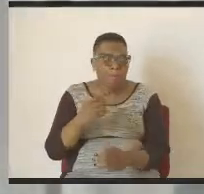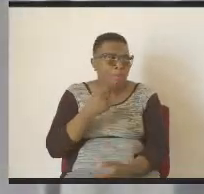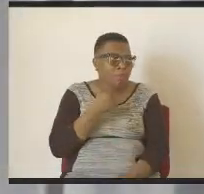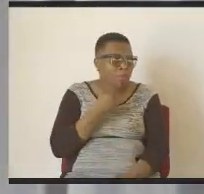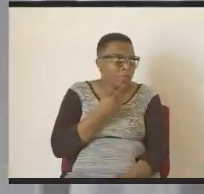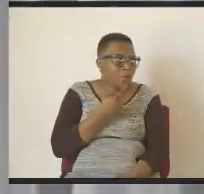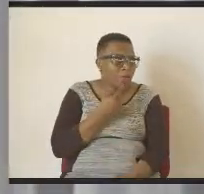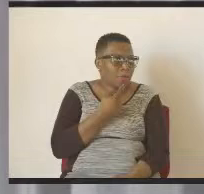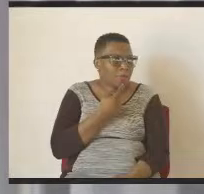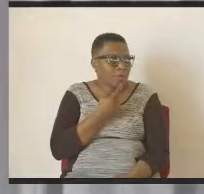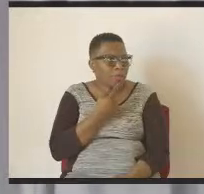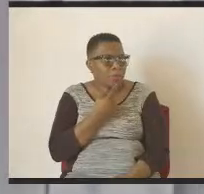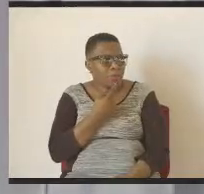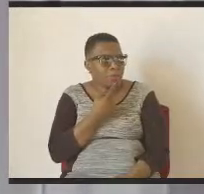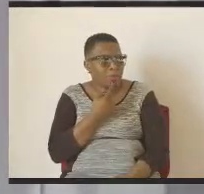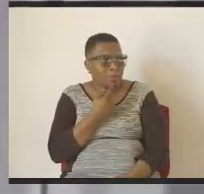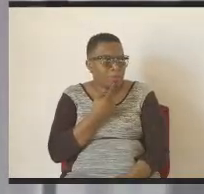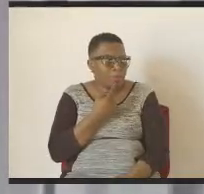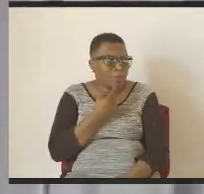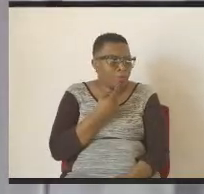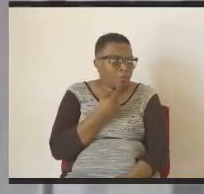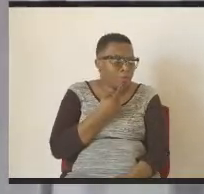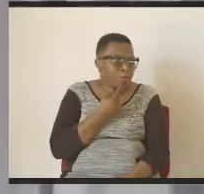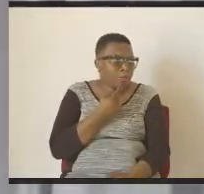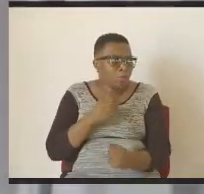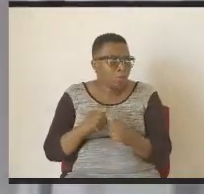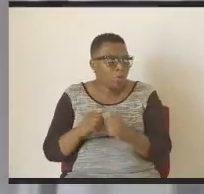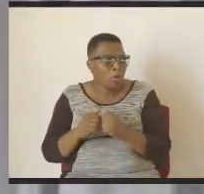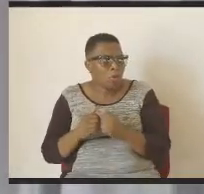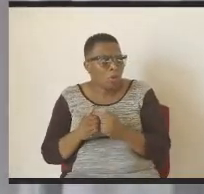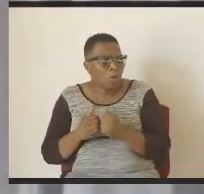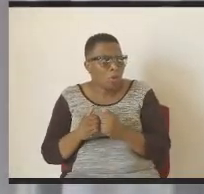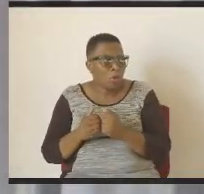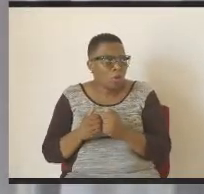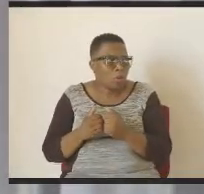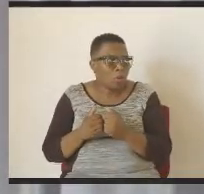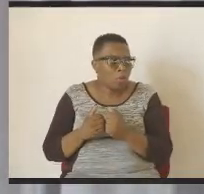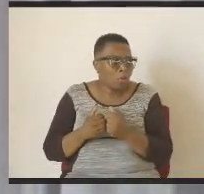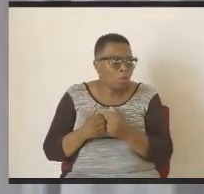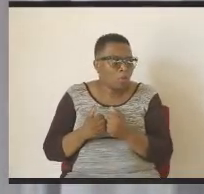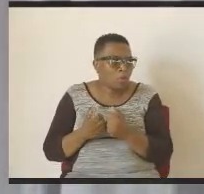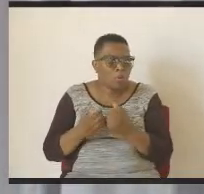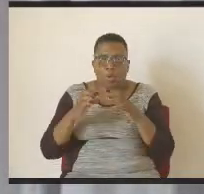say, how can I make a lesser